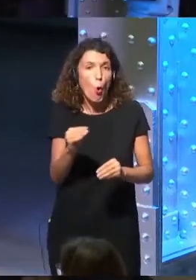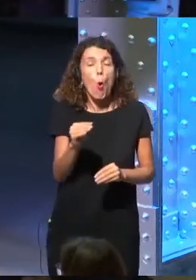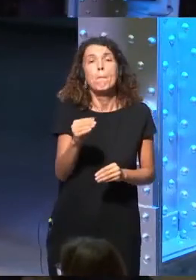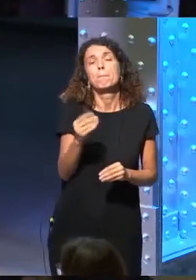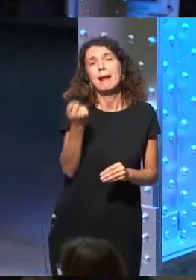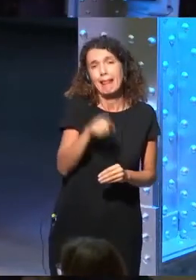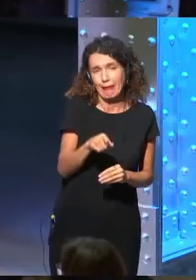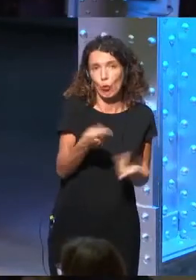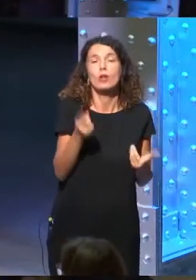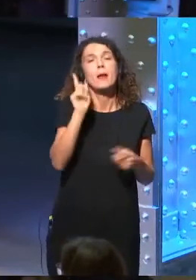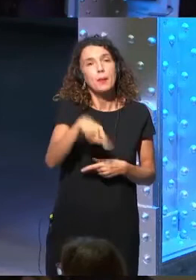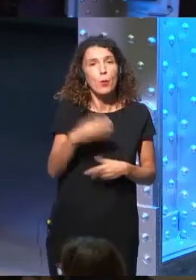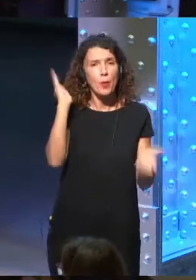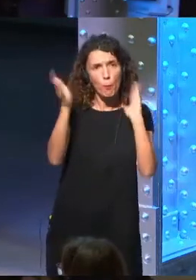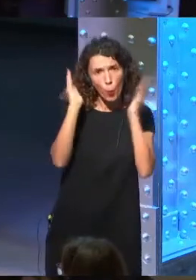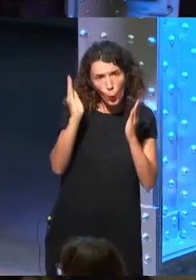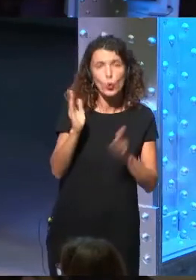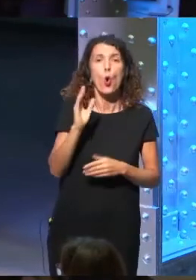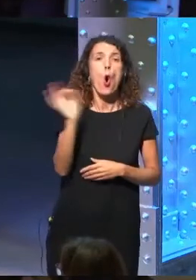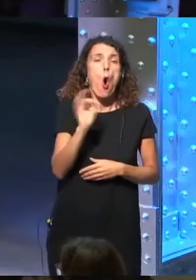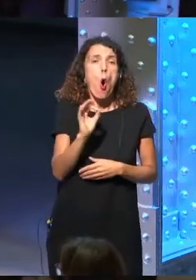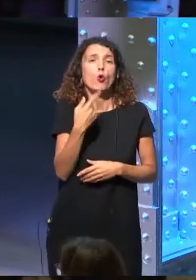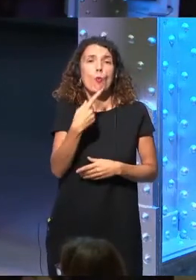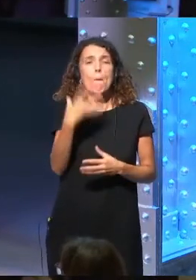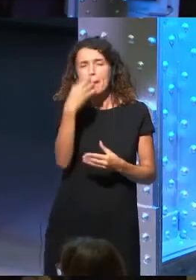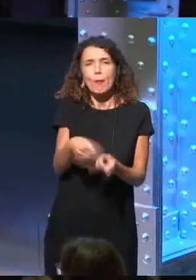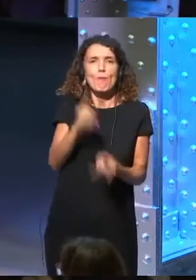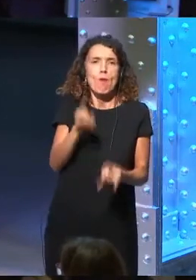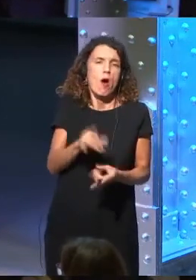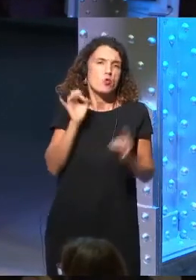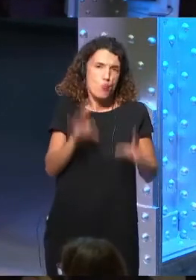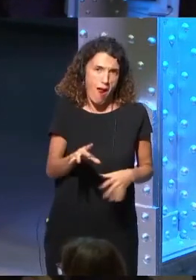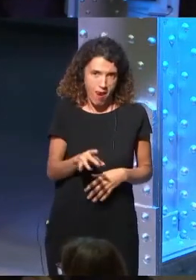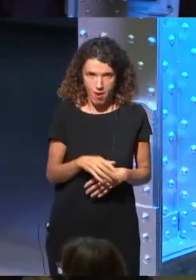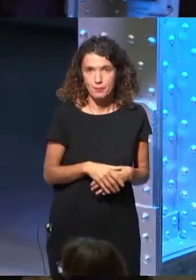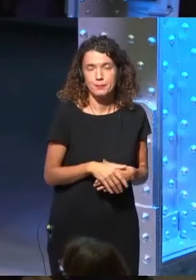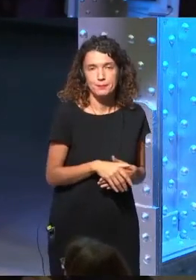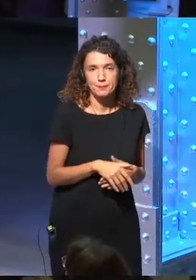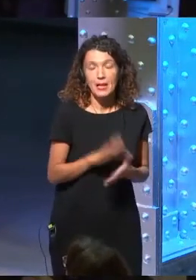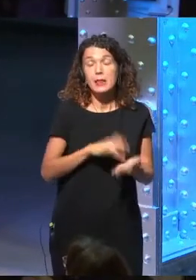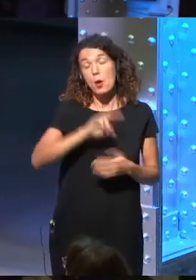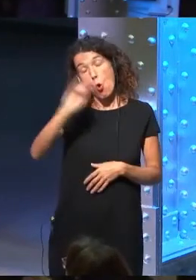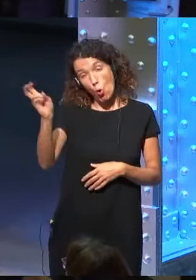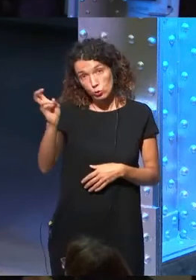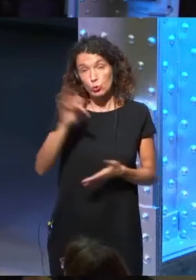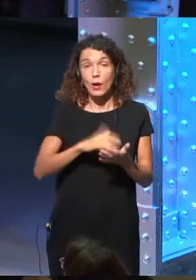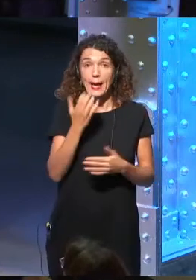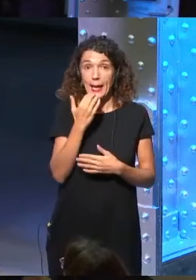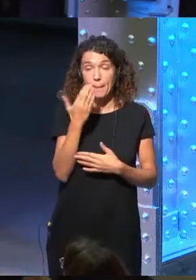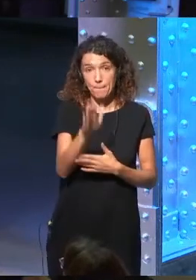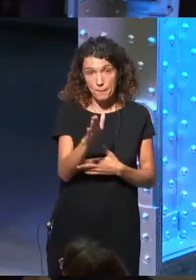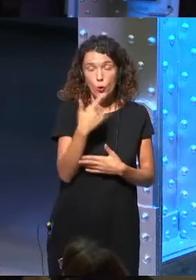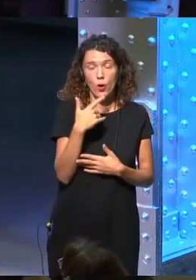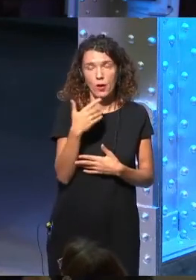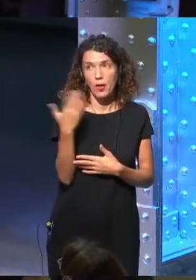dog. Surprise, surprise. Right. Okay. Now, another example came only a few